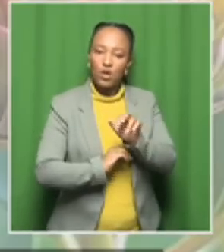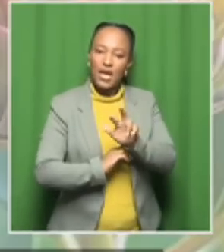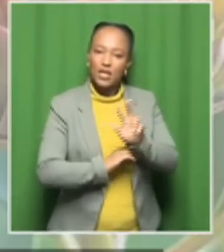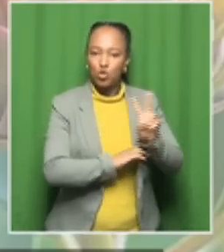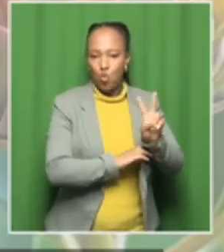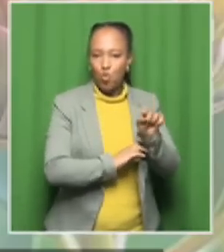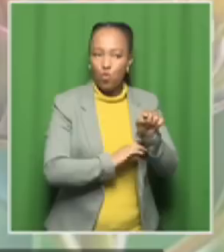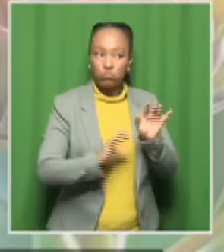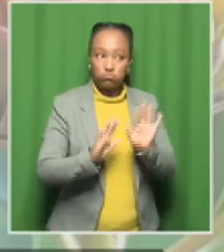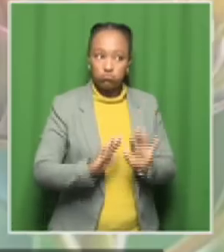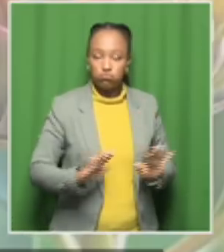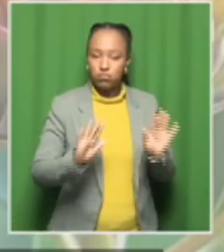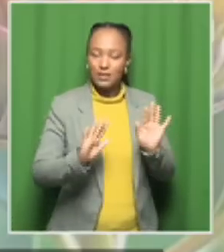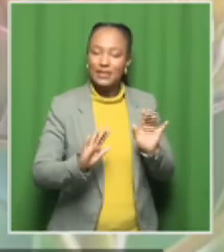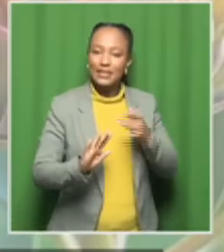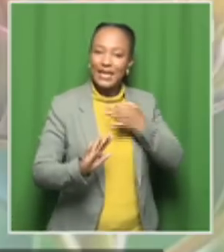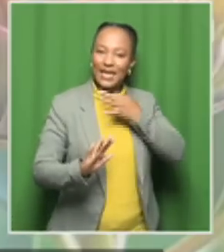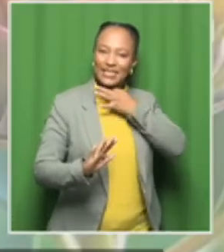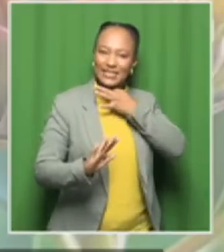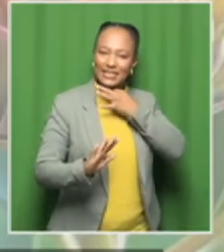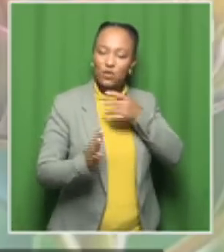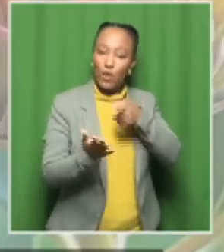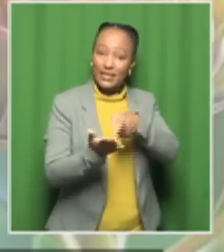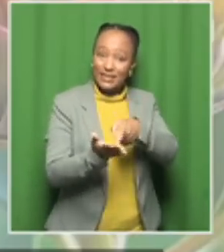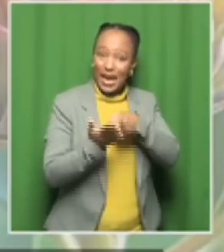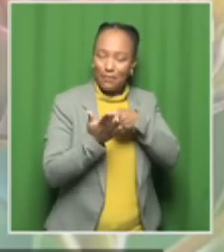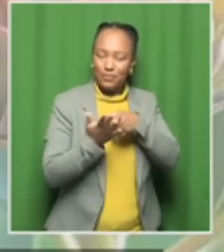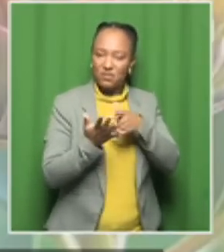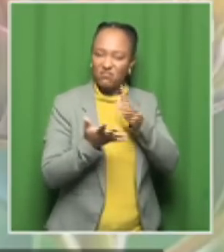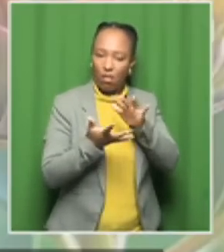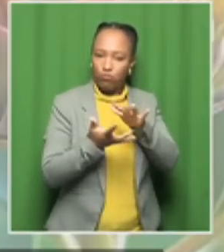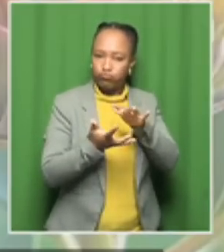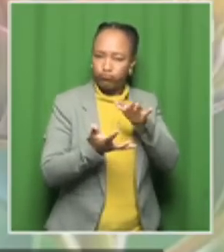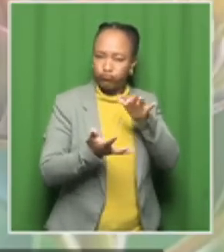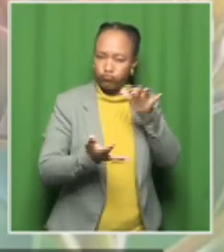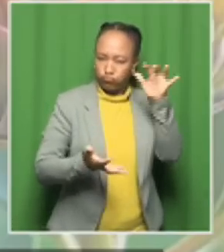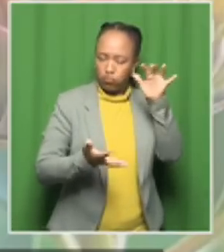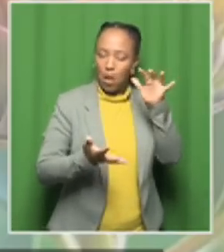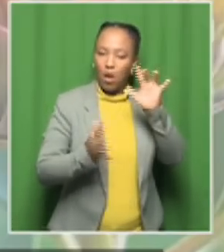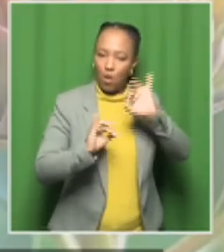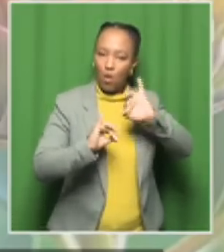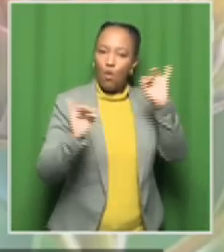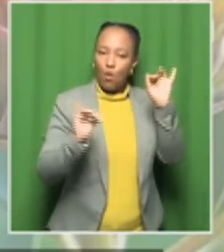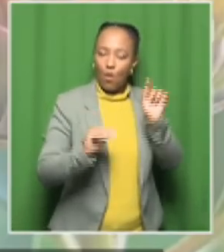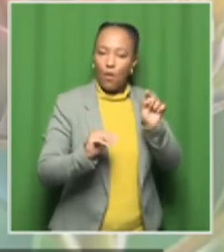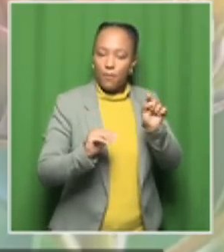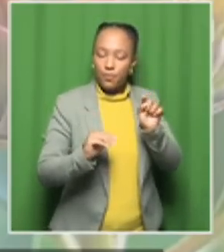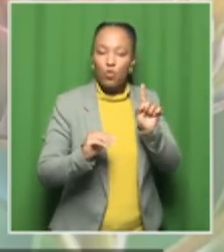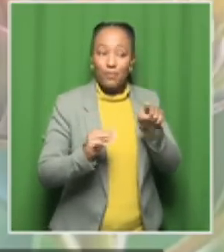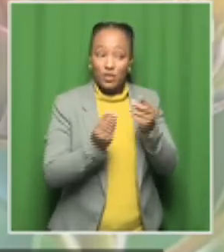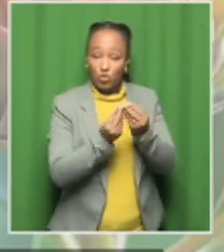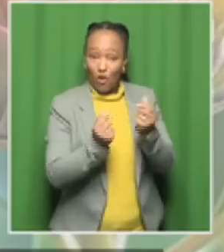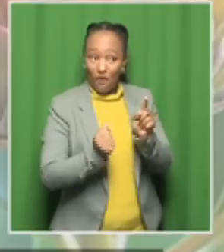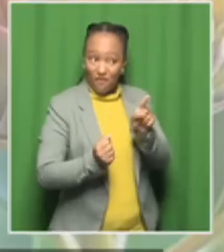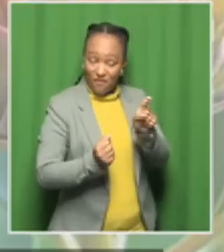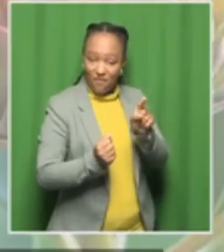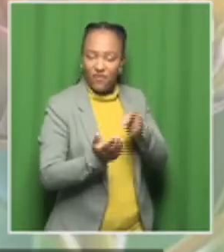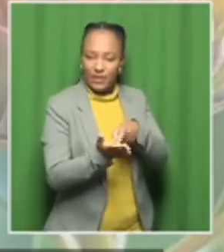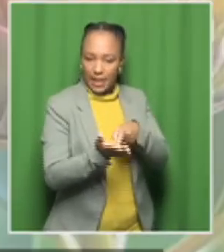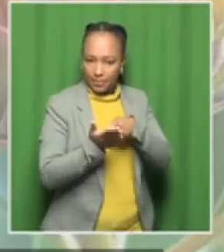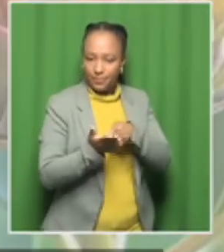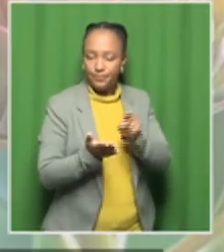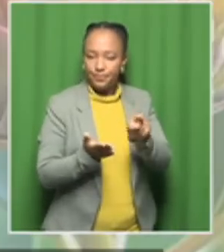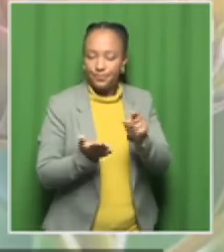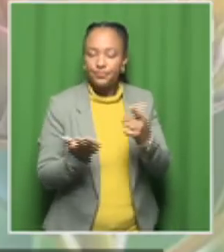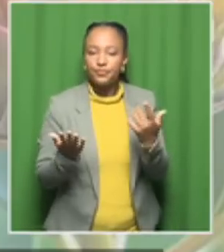of debt distress. So we have got to address this. Secondly, there is the issue of the